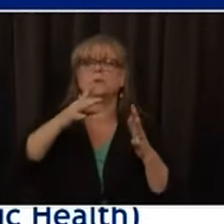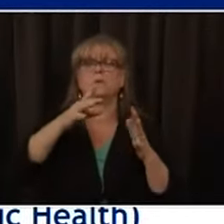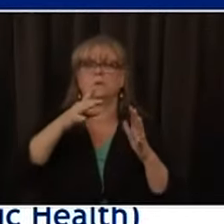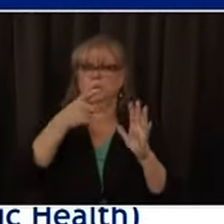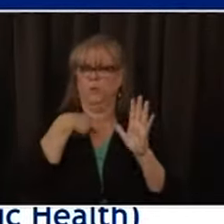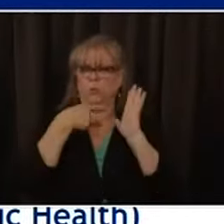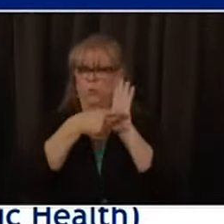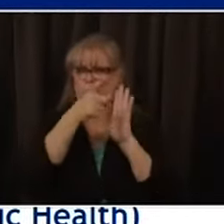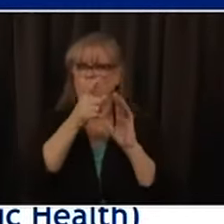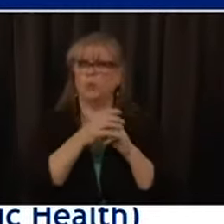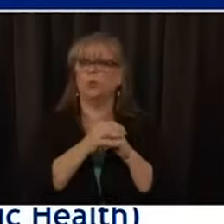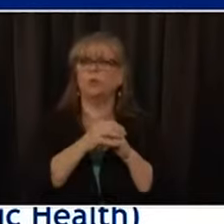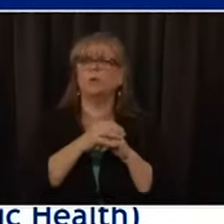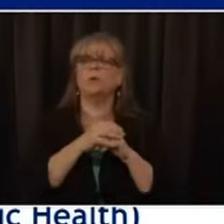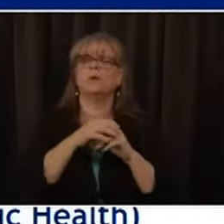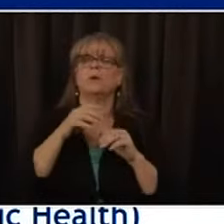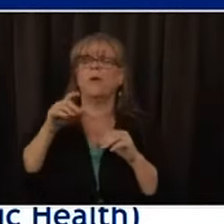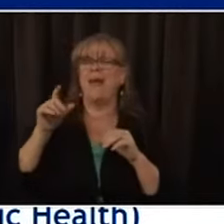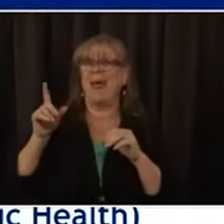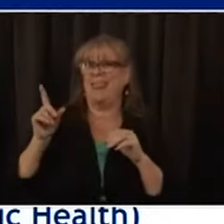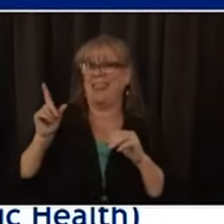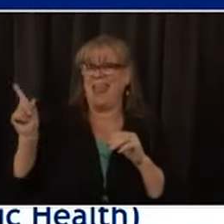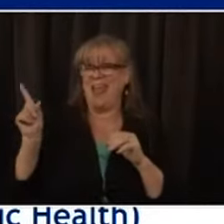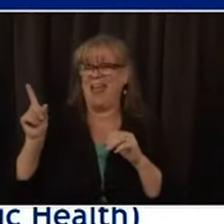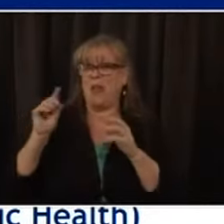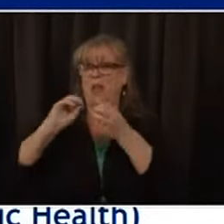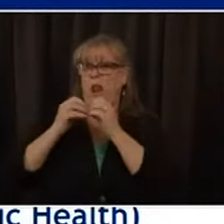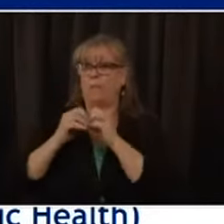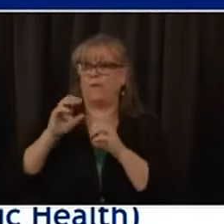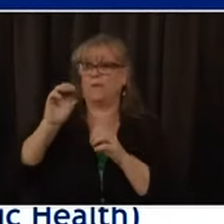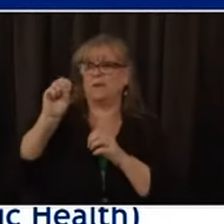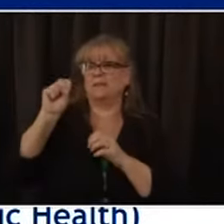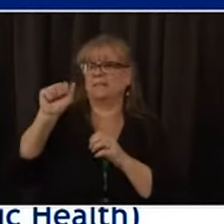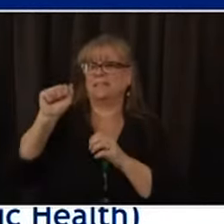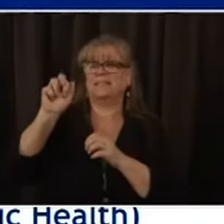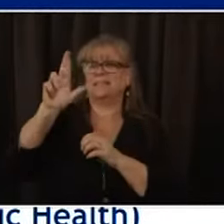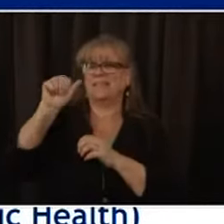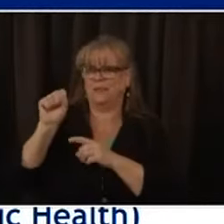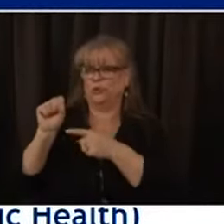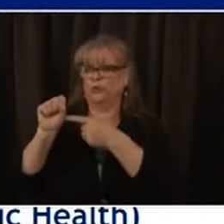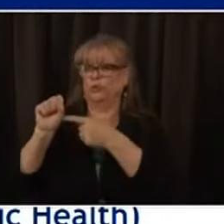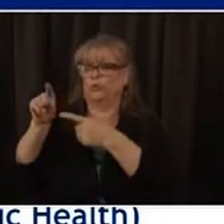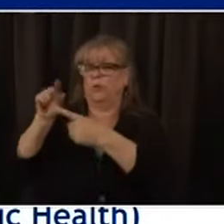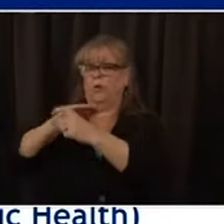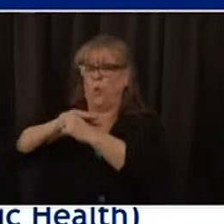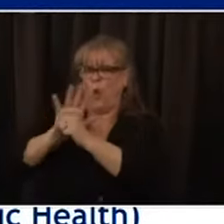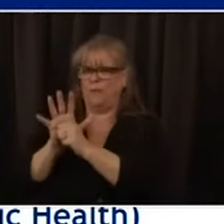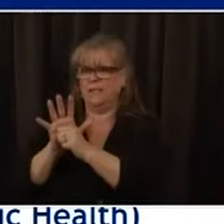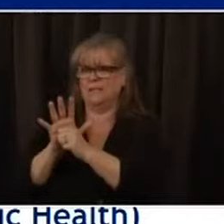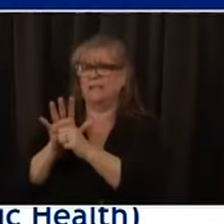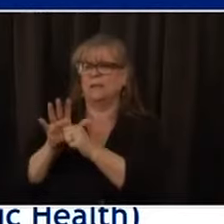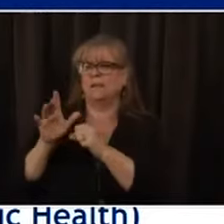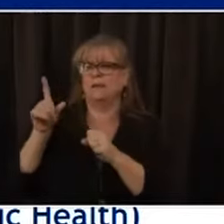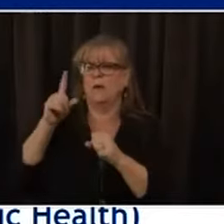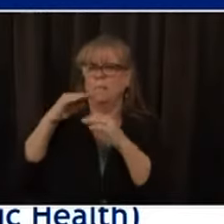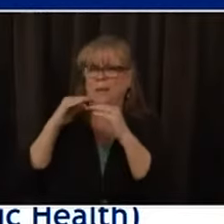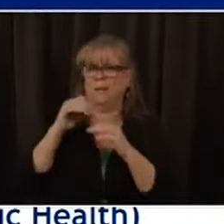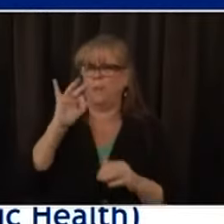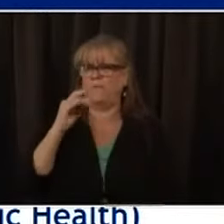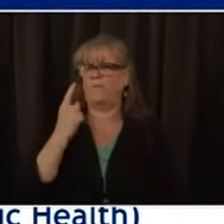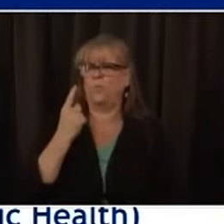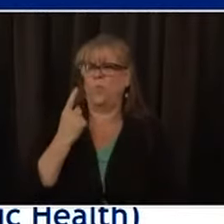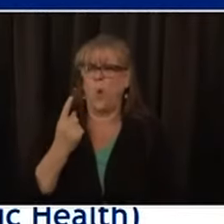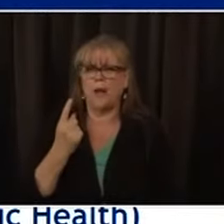the effective reproductive number of SARS-CoV-2 statewide is just above 1. And this indicates